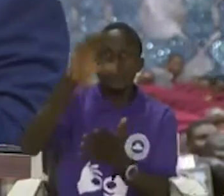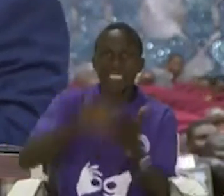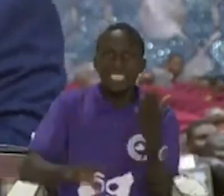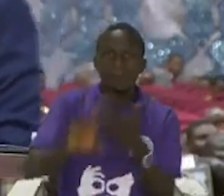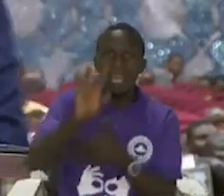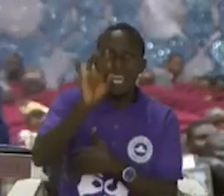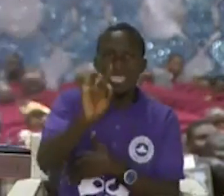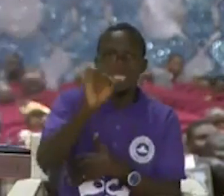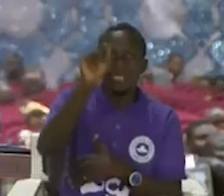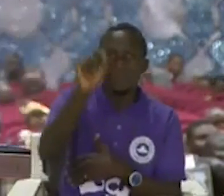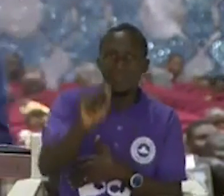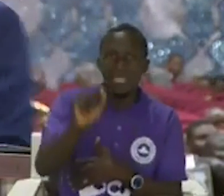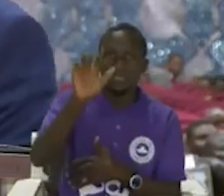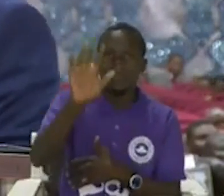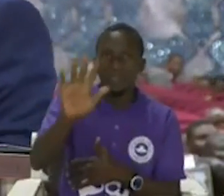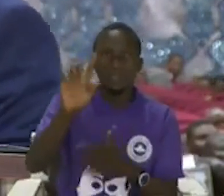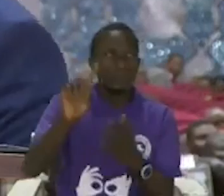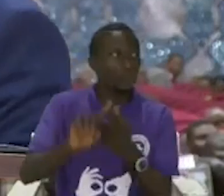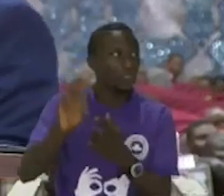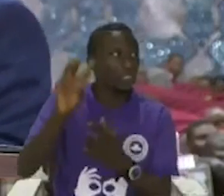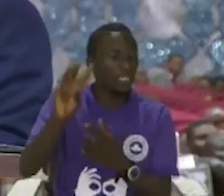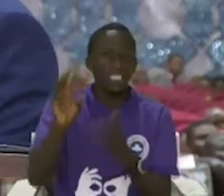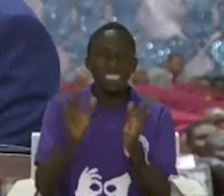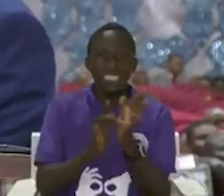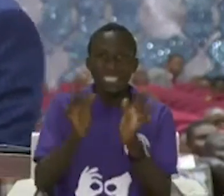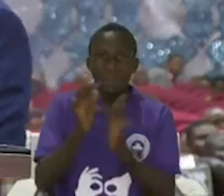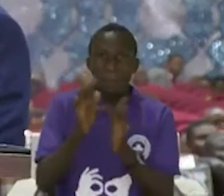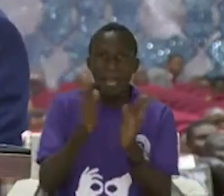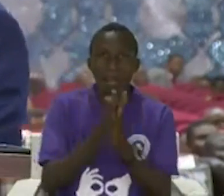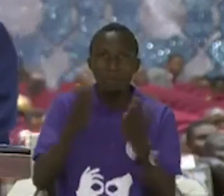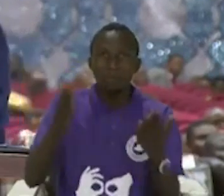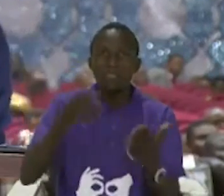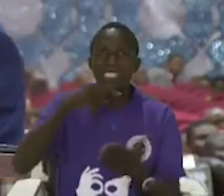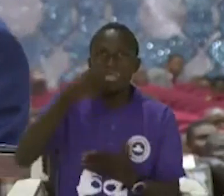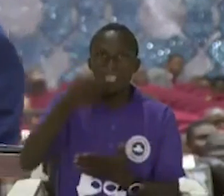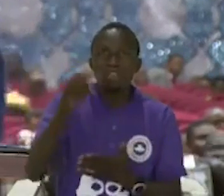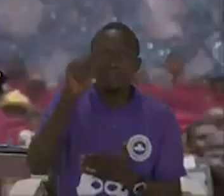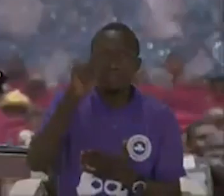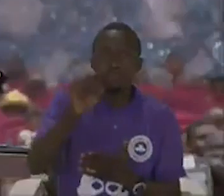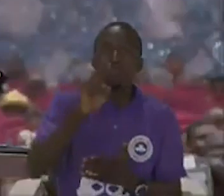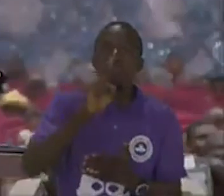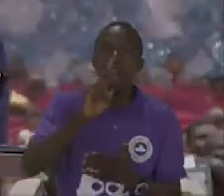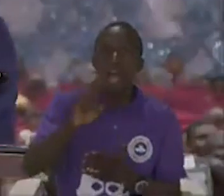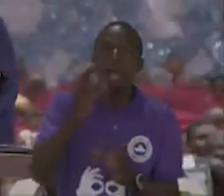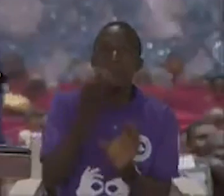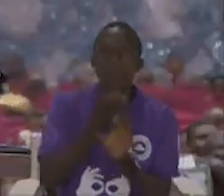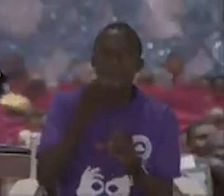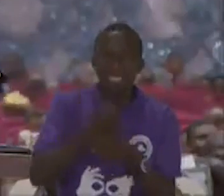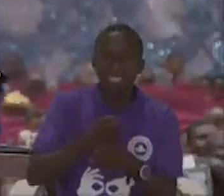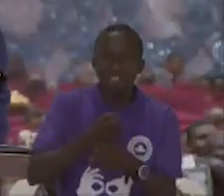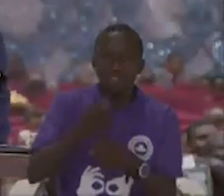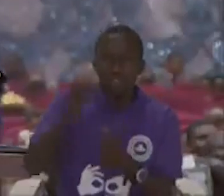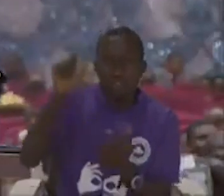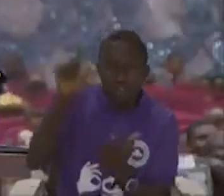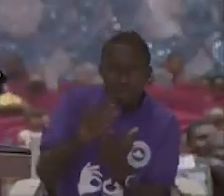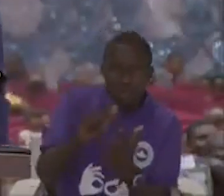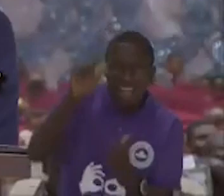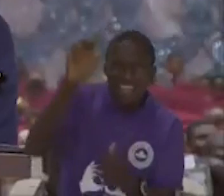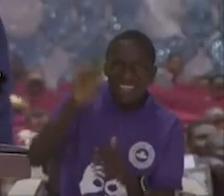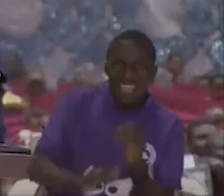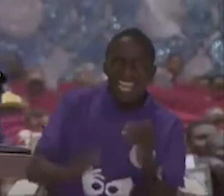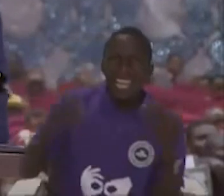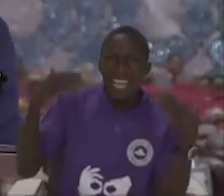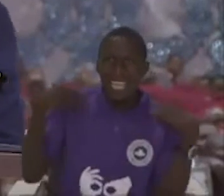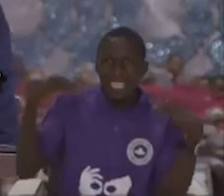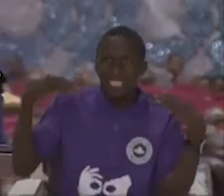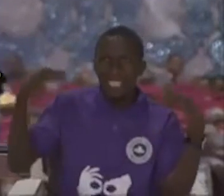Psalm chapter 8, verse 5 to 6, the Bible says, for you have made him a little lower than the angels, and you have crowned him with